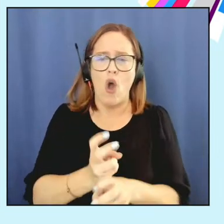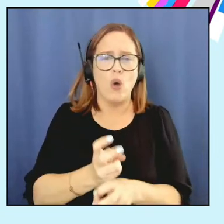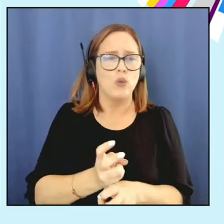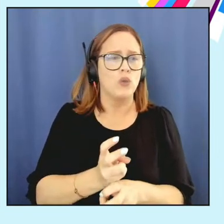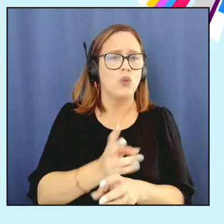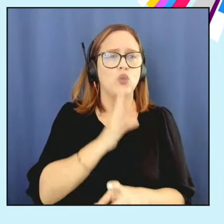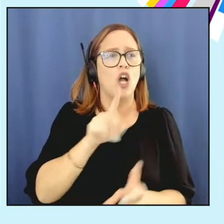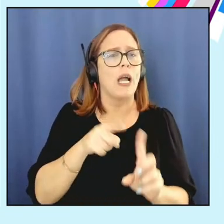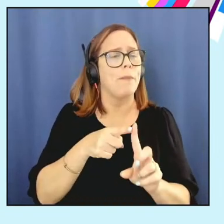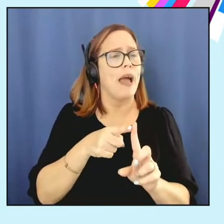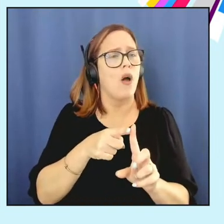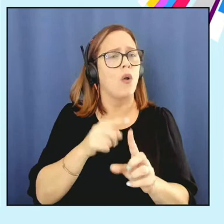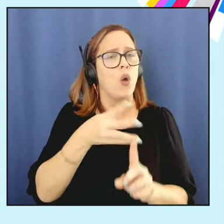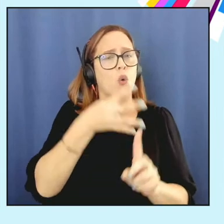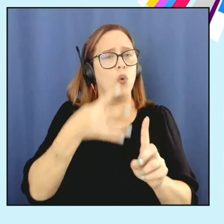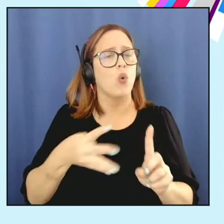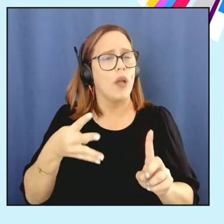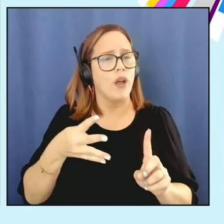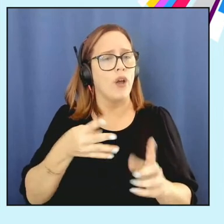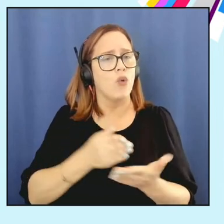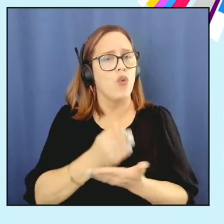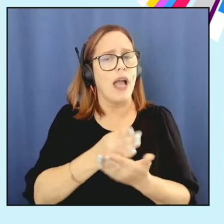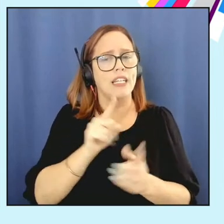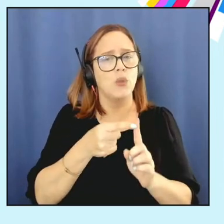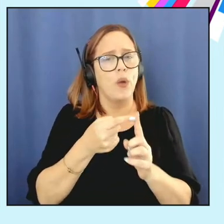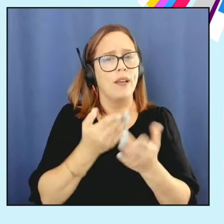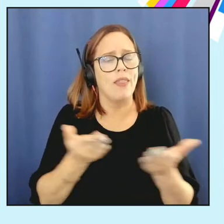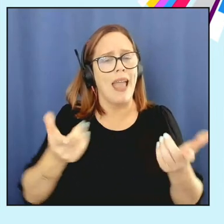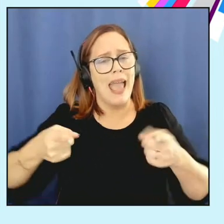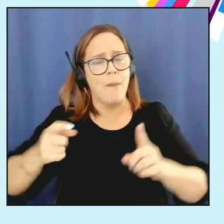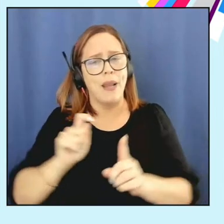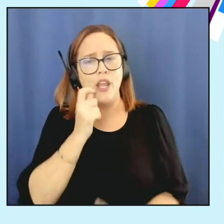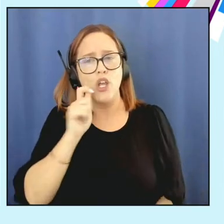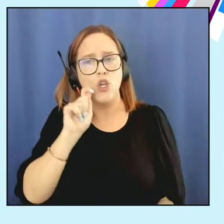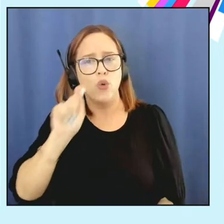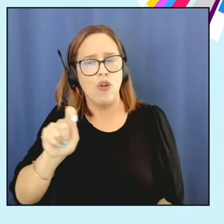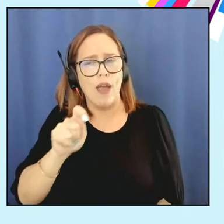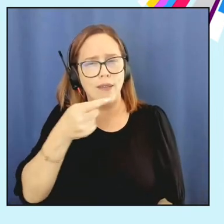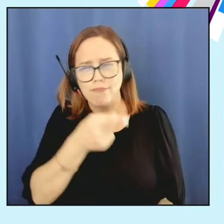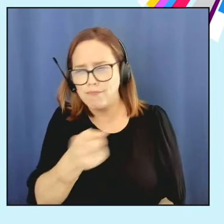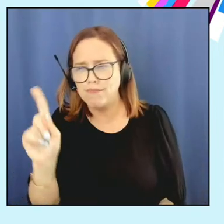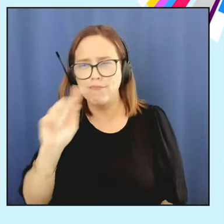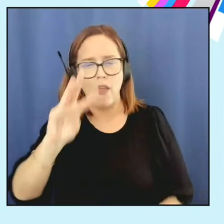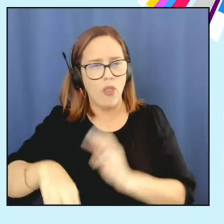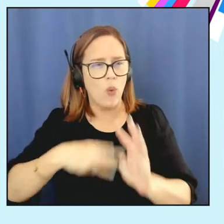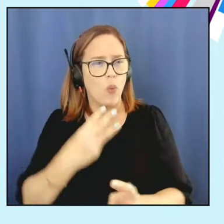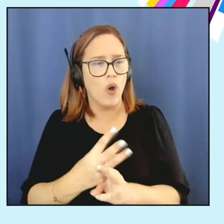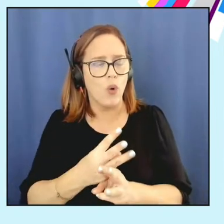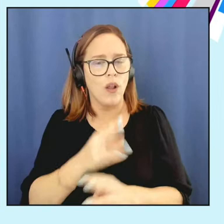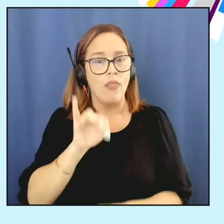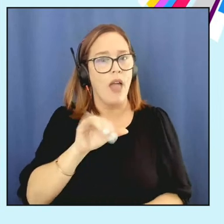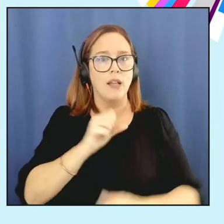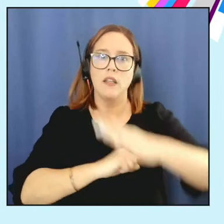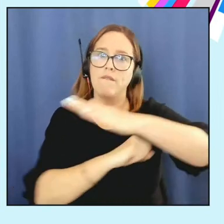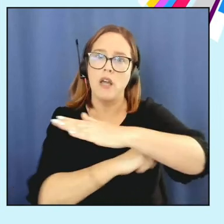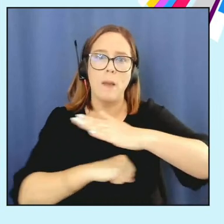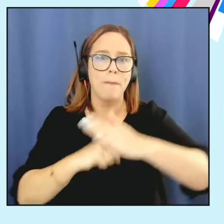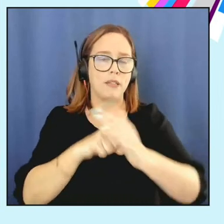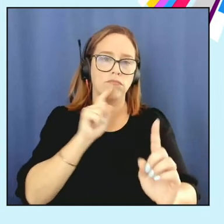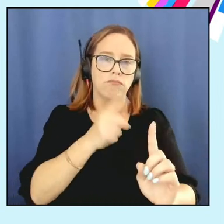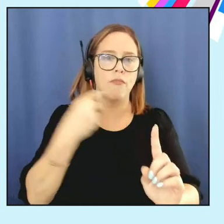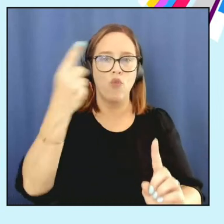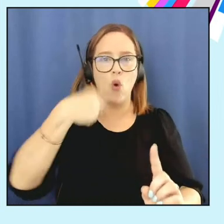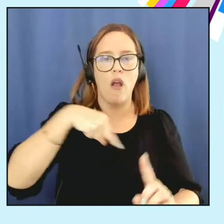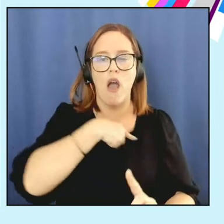military conflict, be it Ukraine or anywhere else in the world. I think that's fundamental for us. And as soon as we cross that line, we